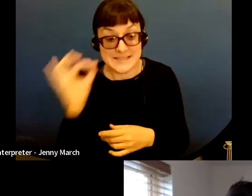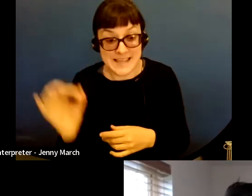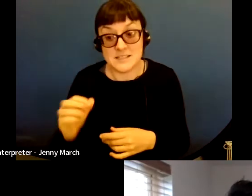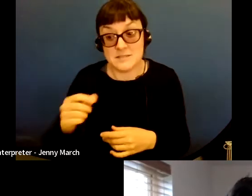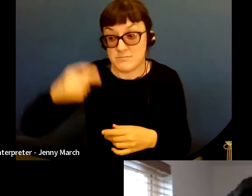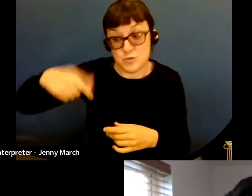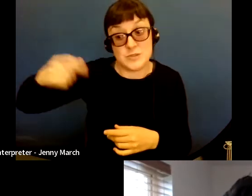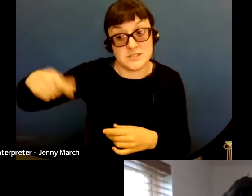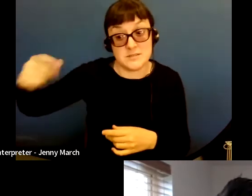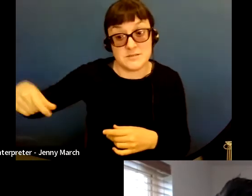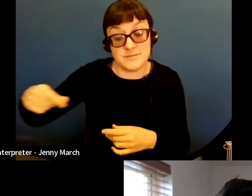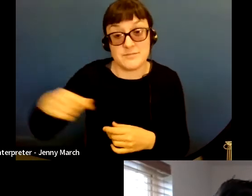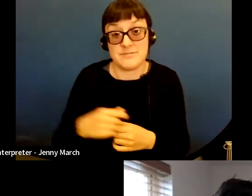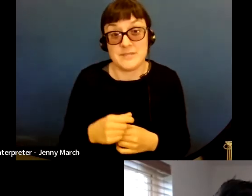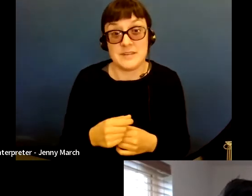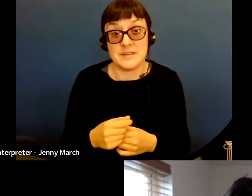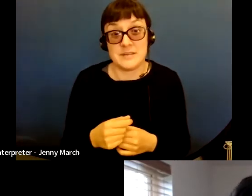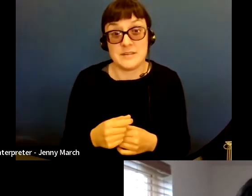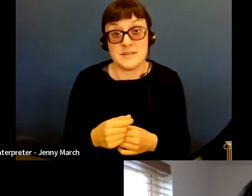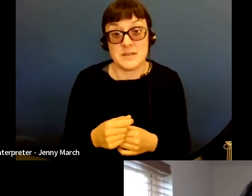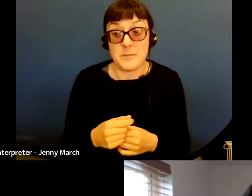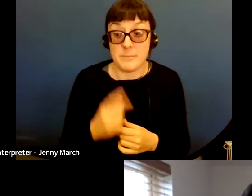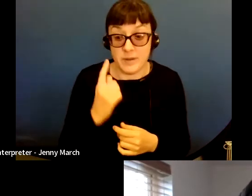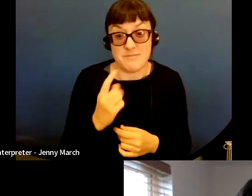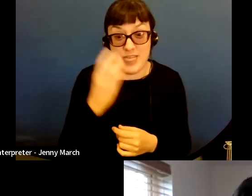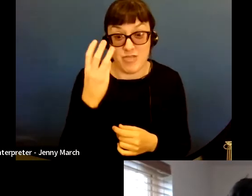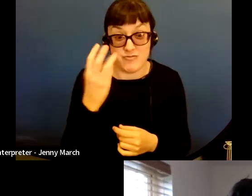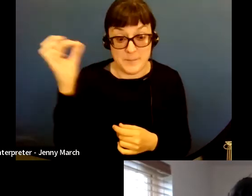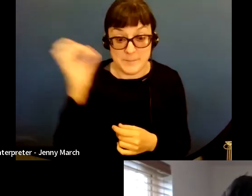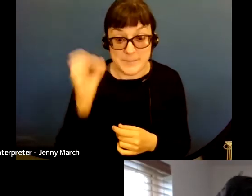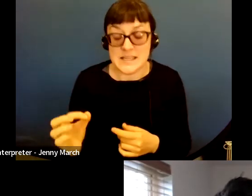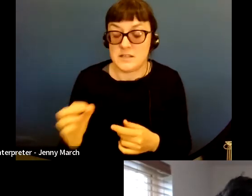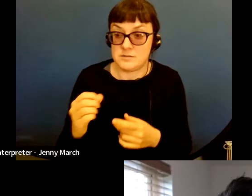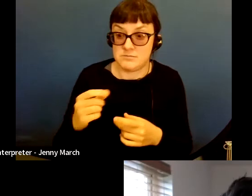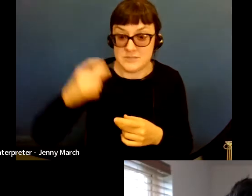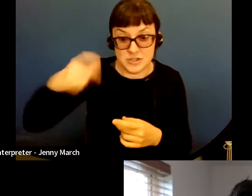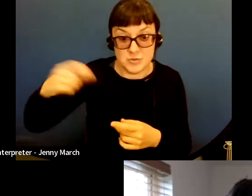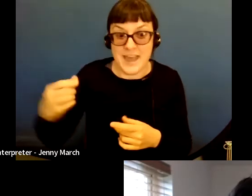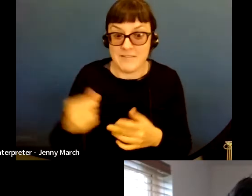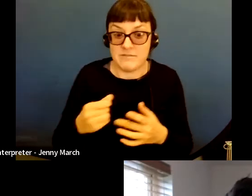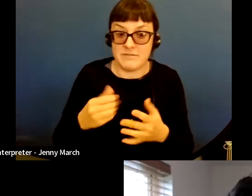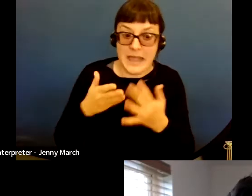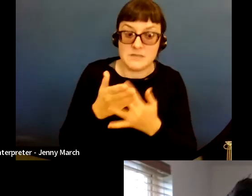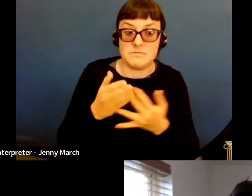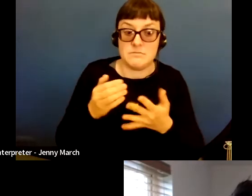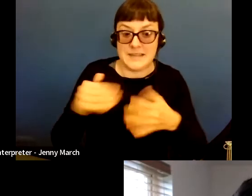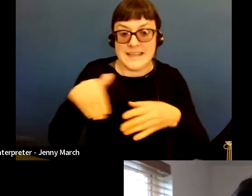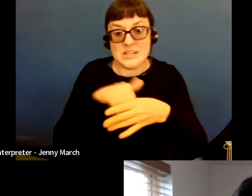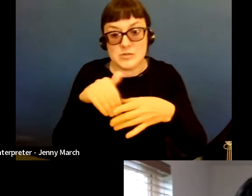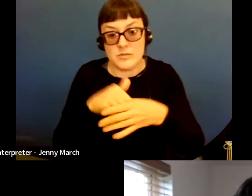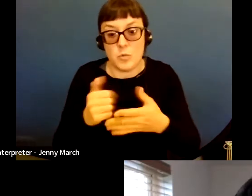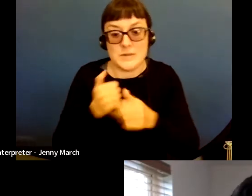the UK, about 3% of the school population have access to inclusive or assistive technology. So some 15% of